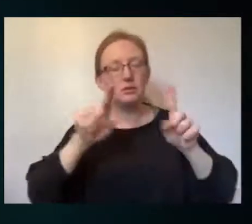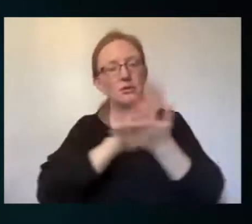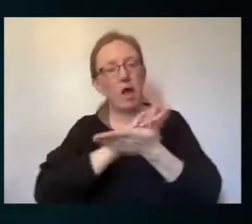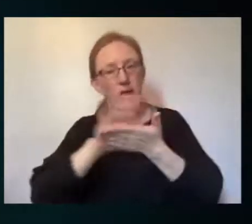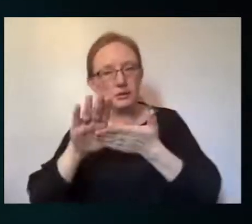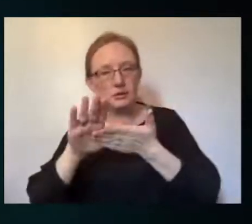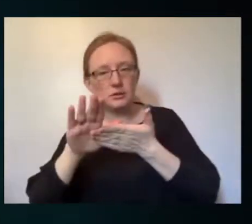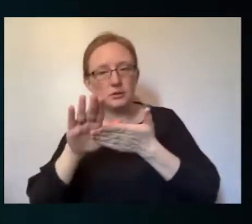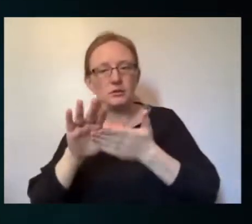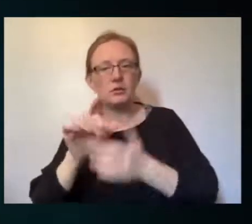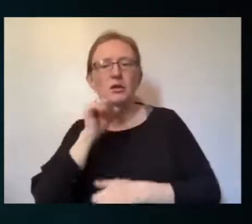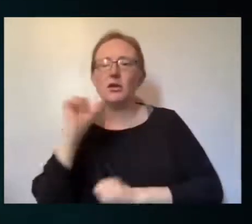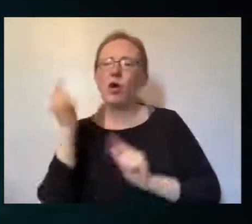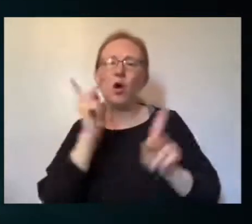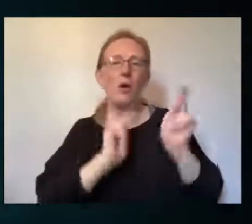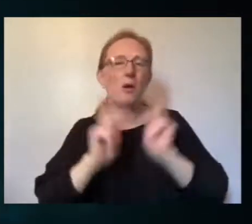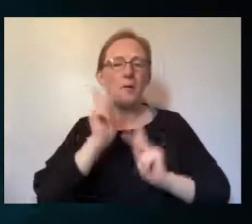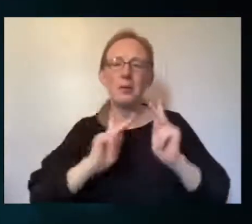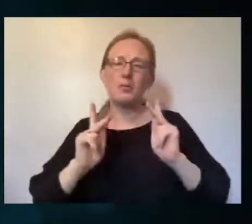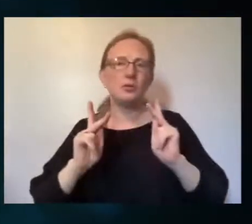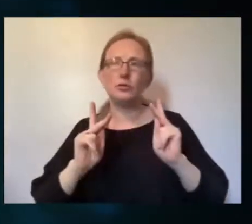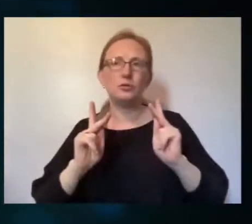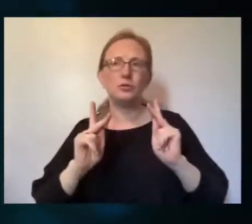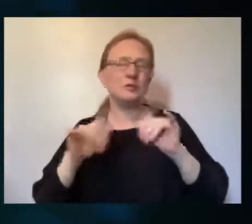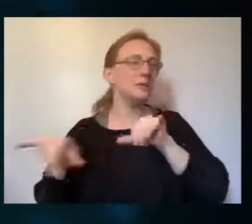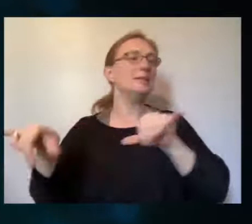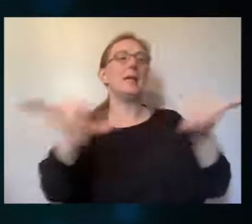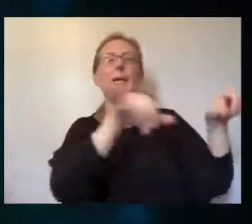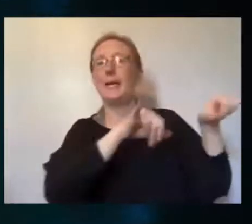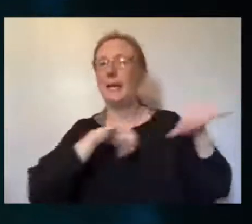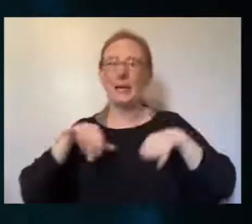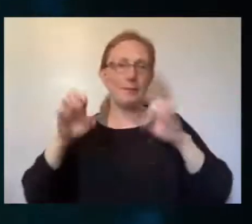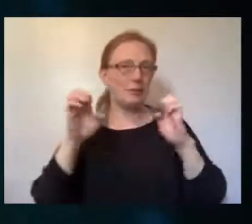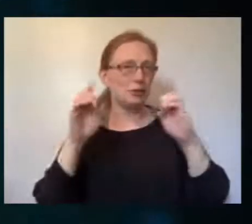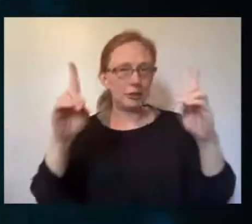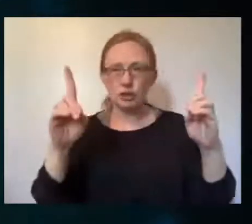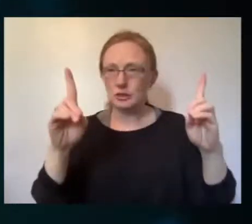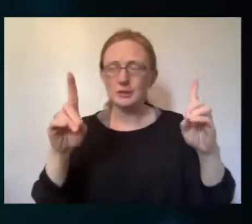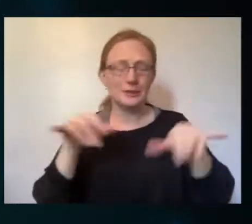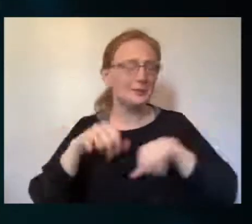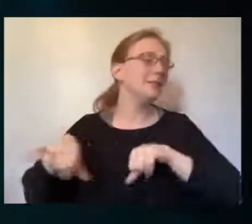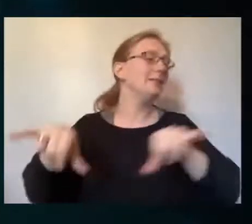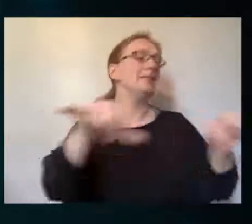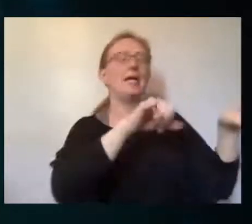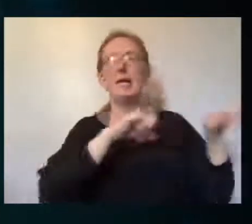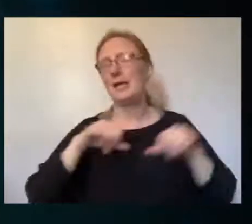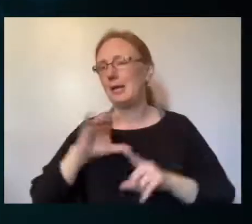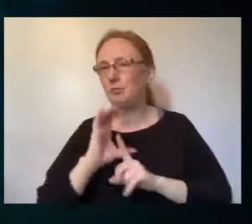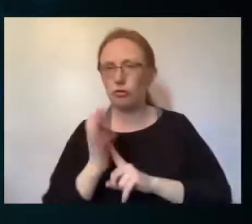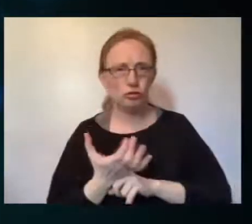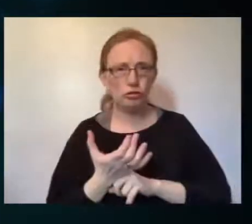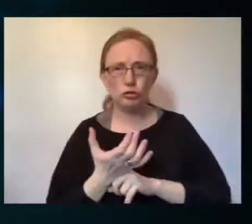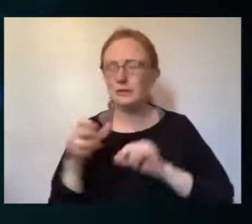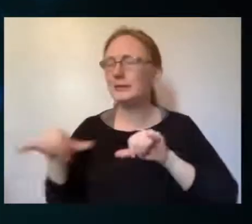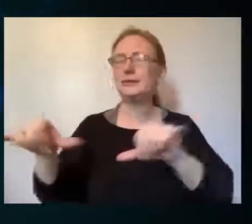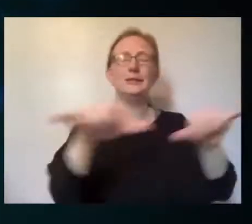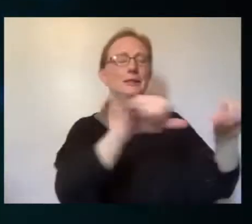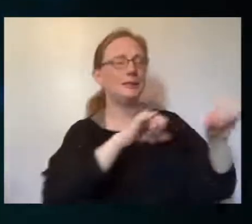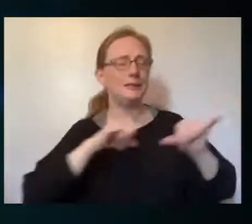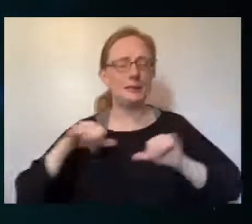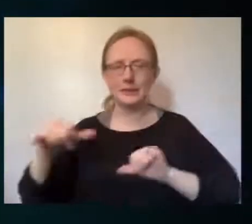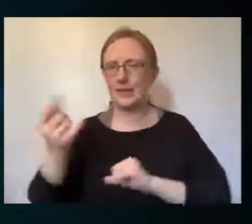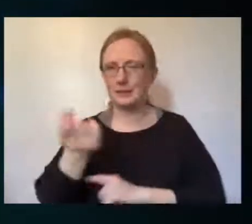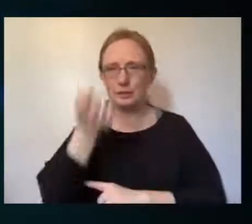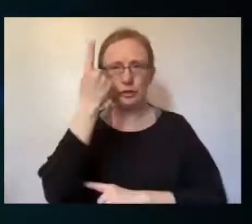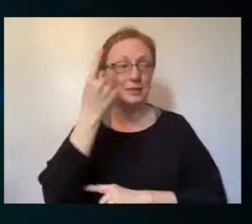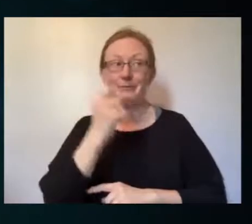everyone comes to these spaces with the same education level or the same culture when it comes to social issues, social